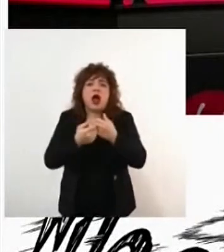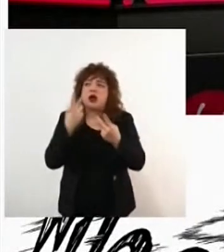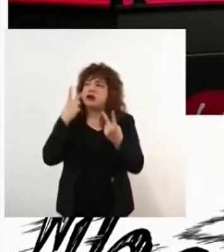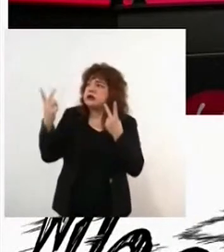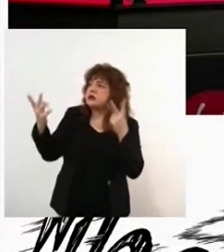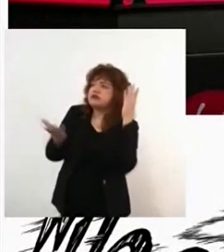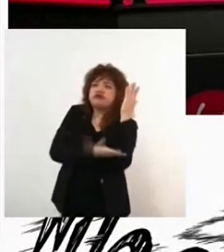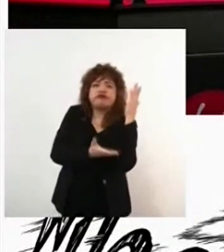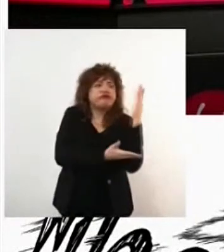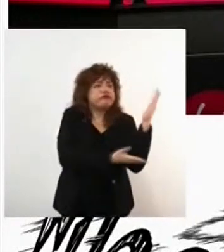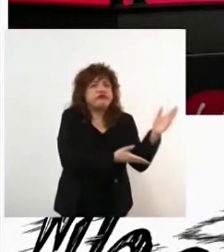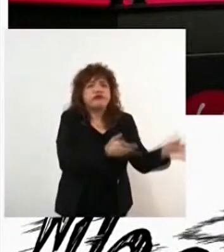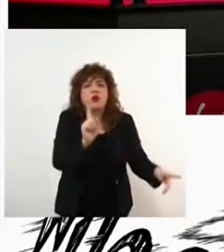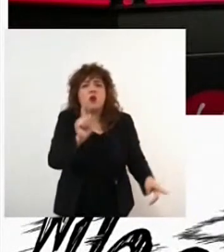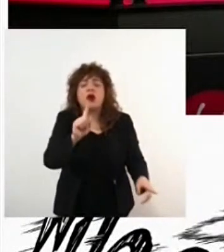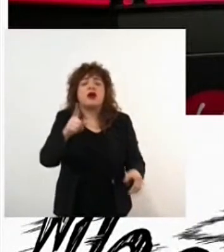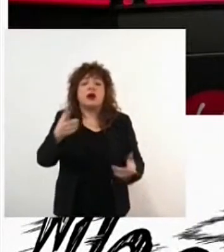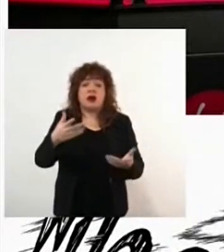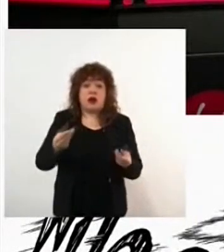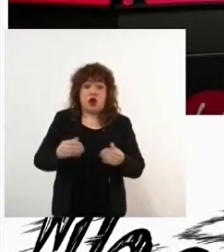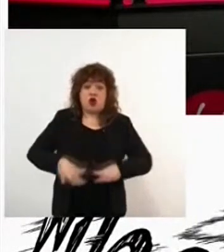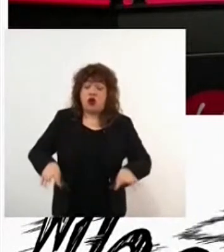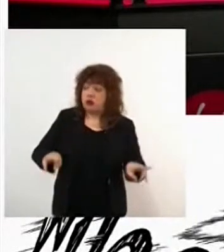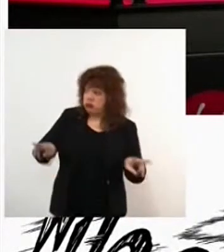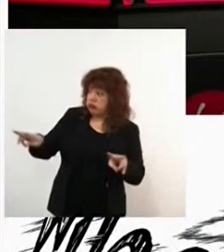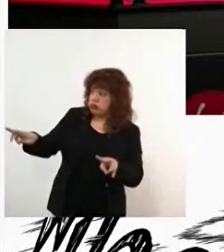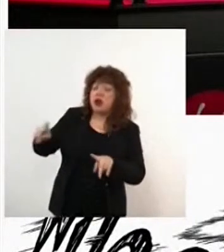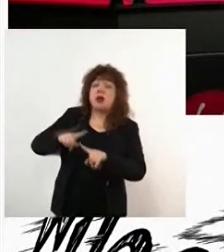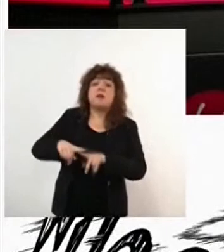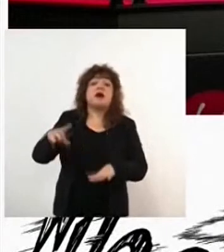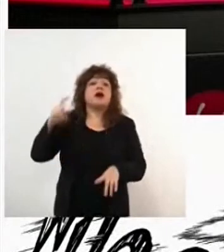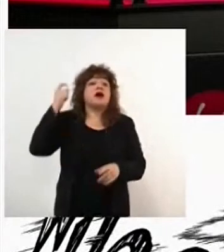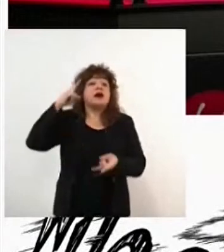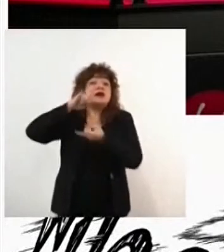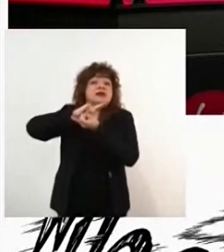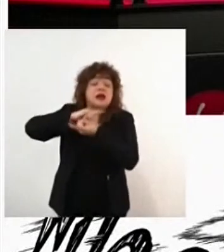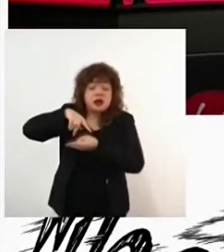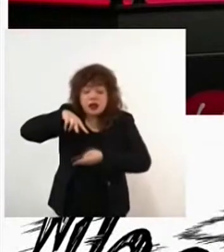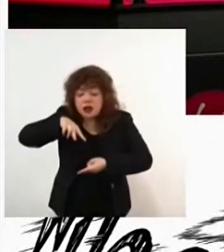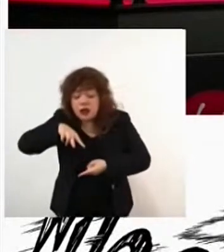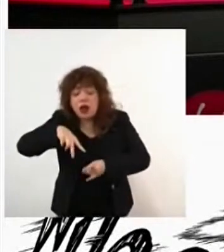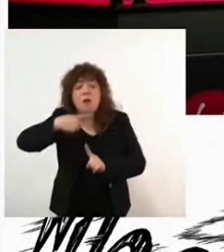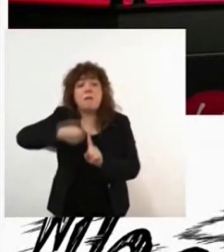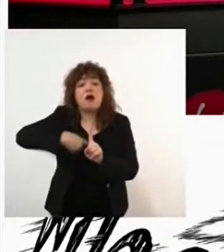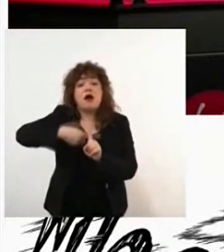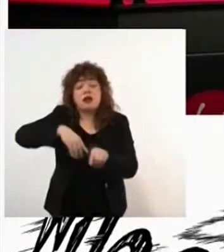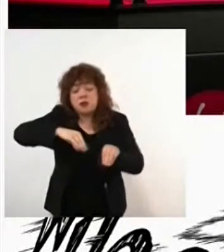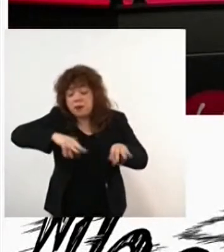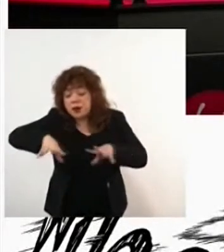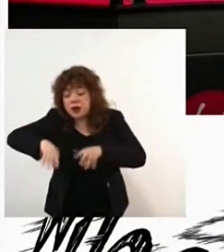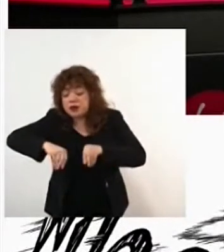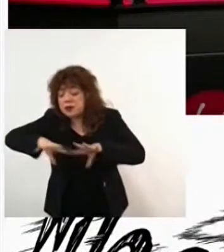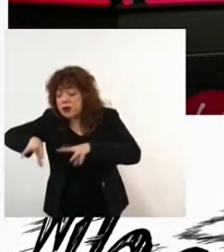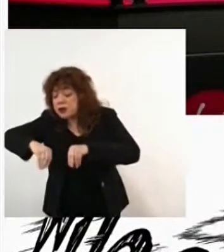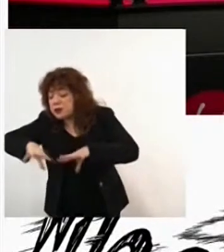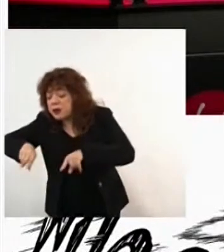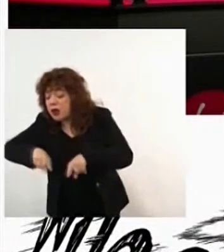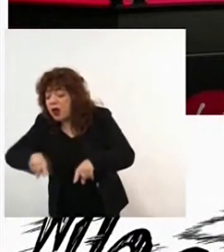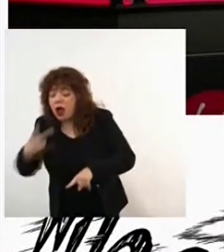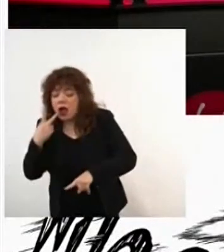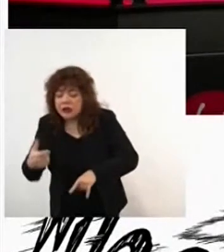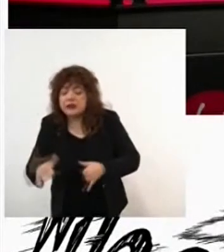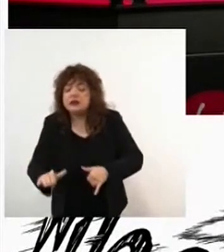do a certain amount on the ground, but to completely verify it on a month-by-month basis, you need to do it from the air.